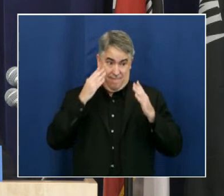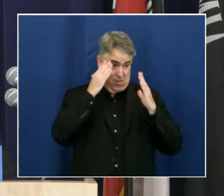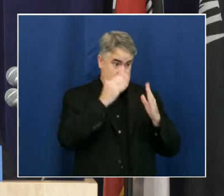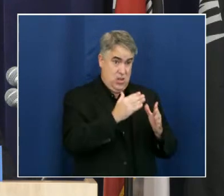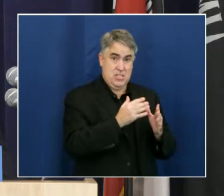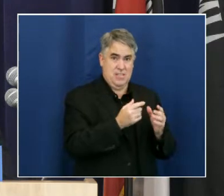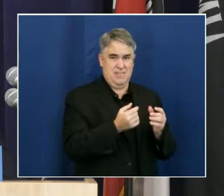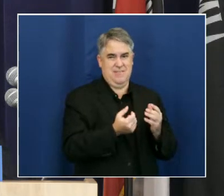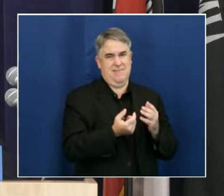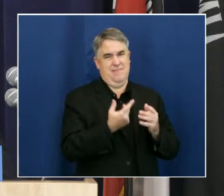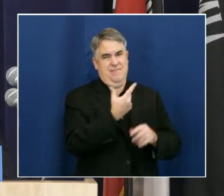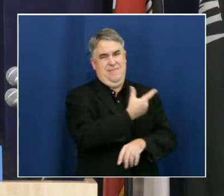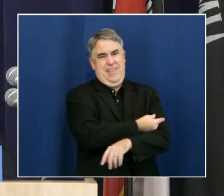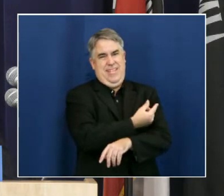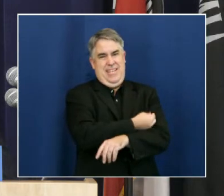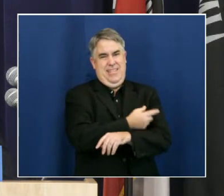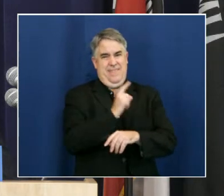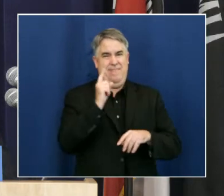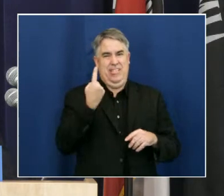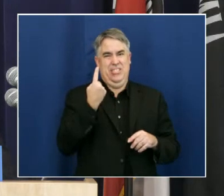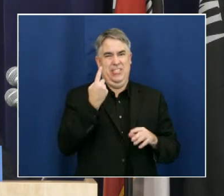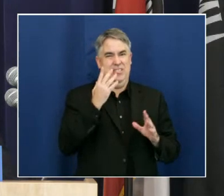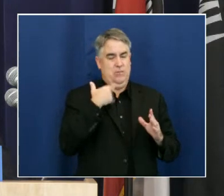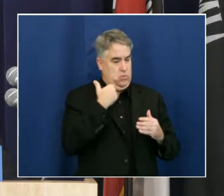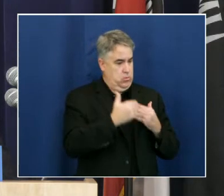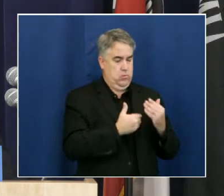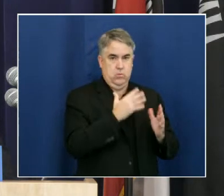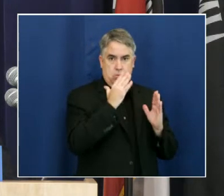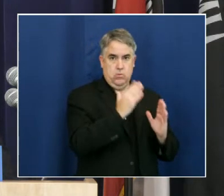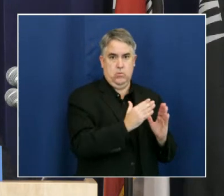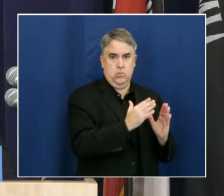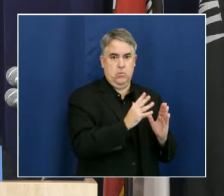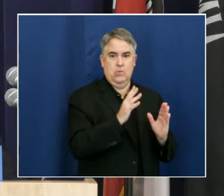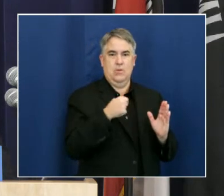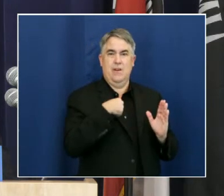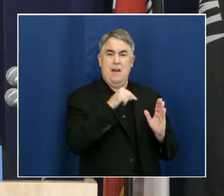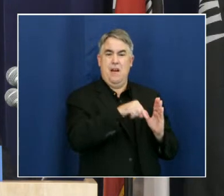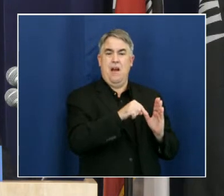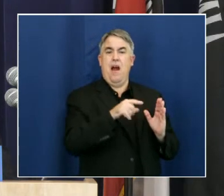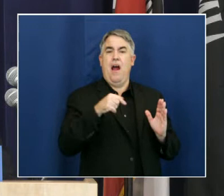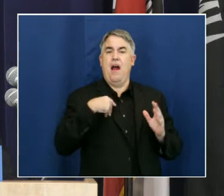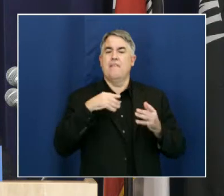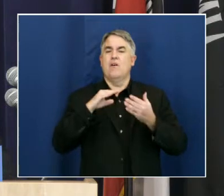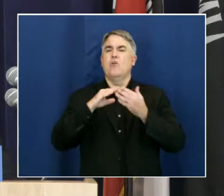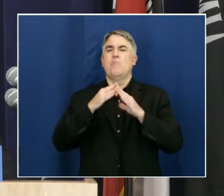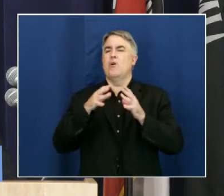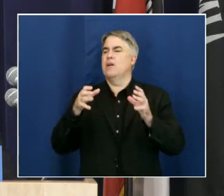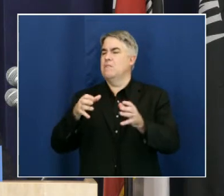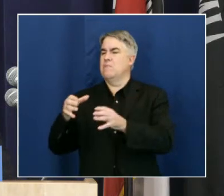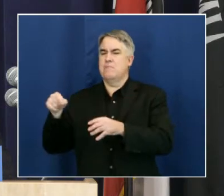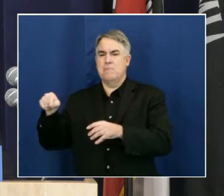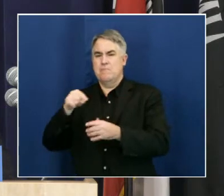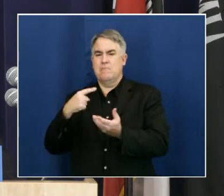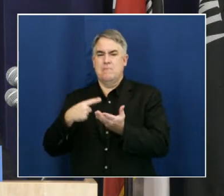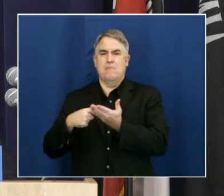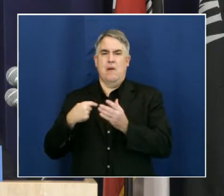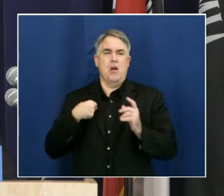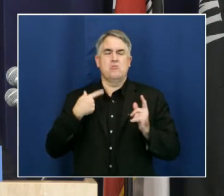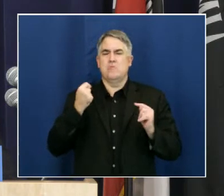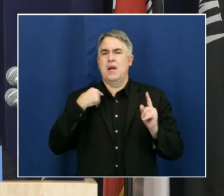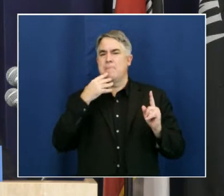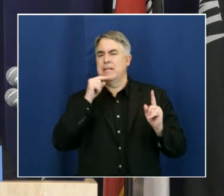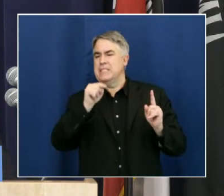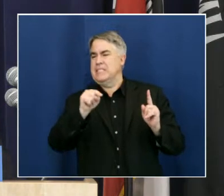distribution, responding to the pandemic. We do meet with community groups, and we'll do my very best to meet with any group out there that